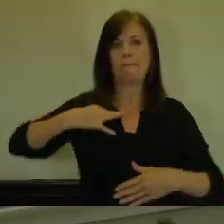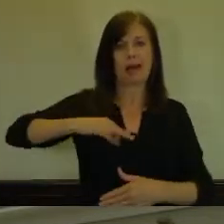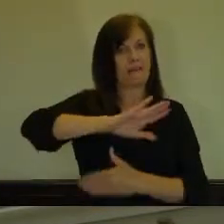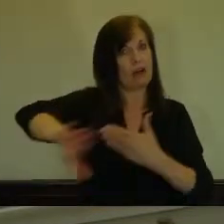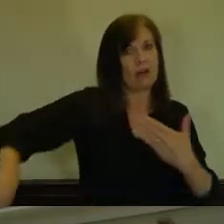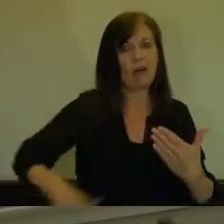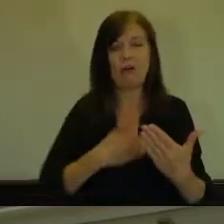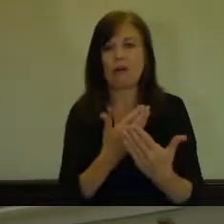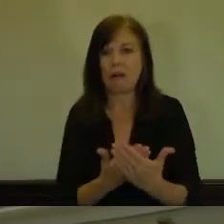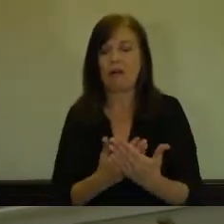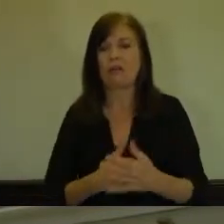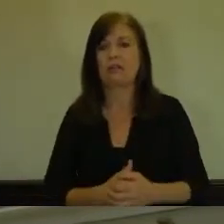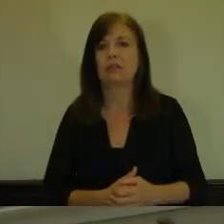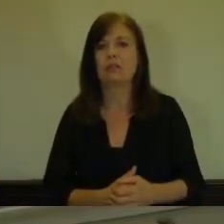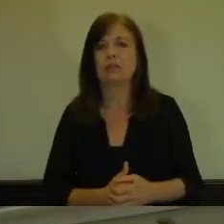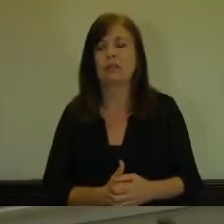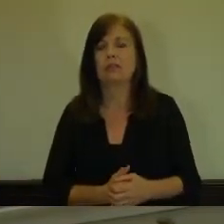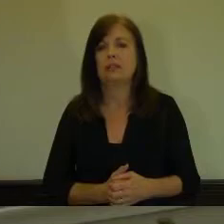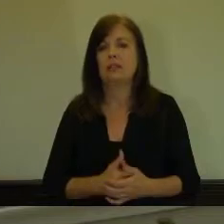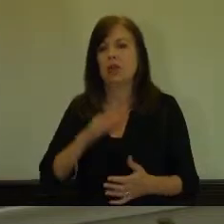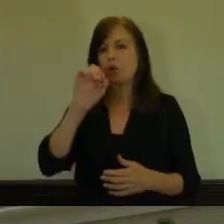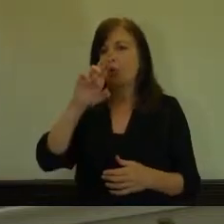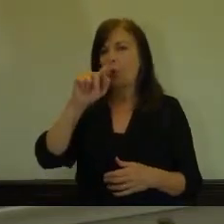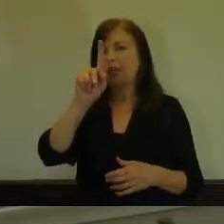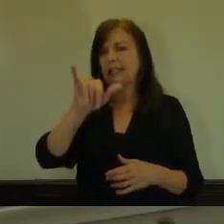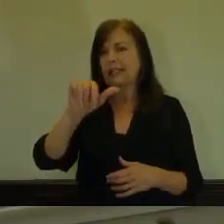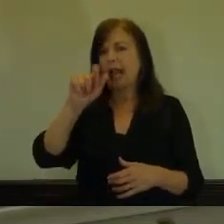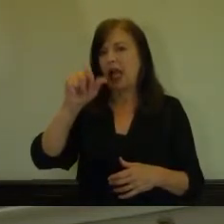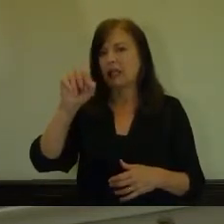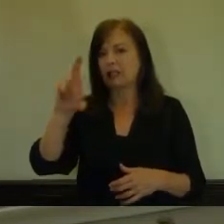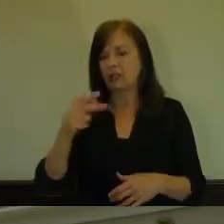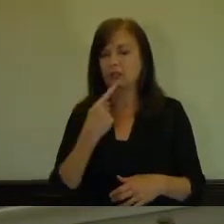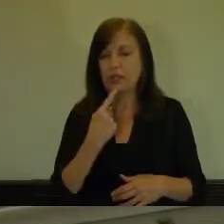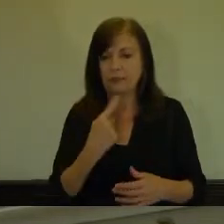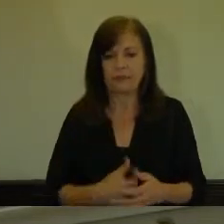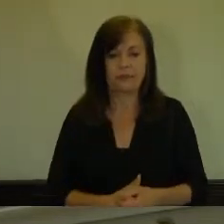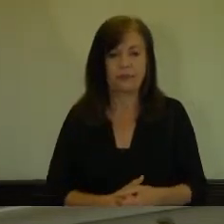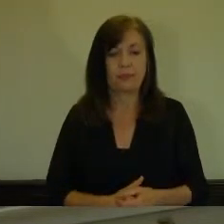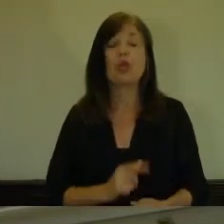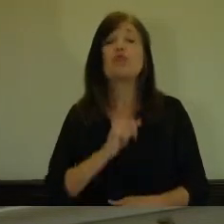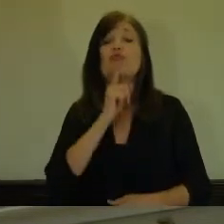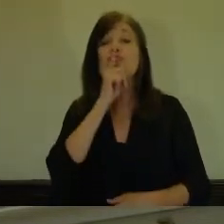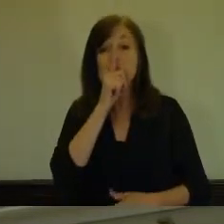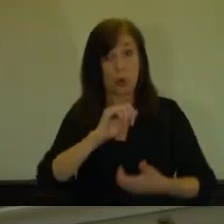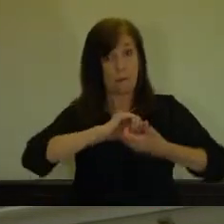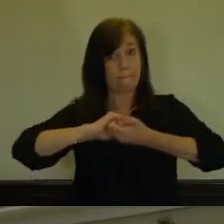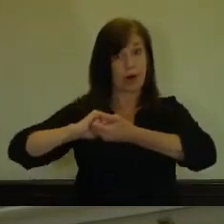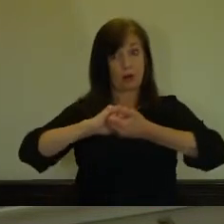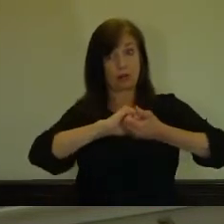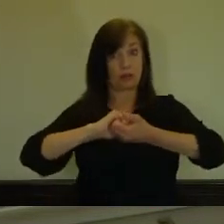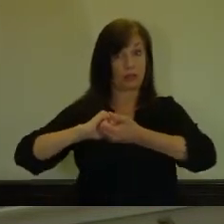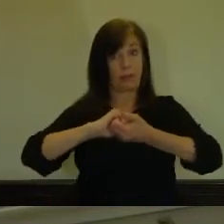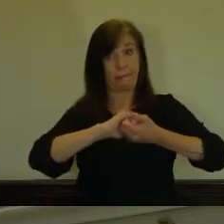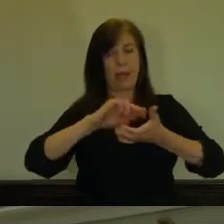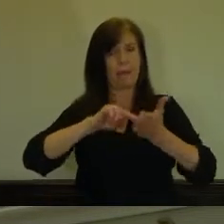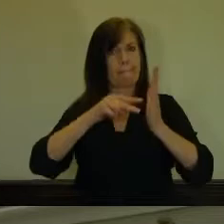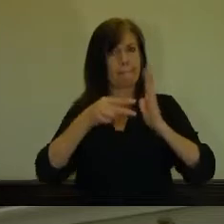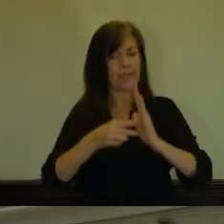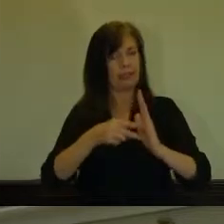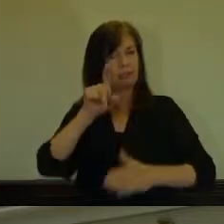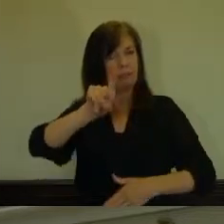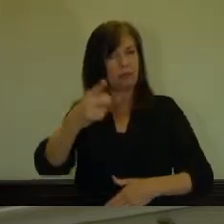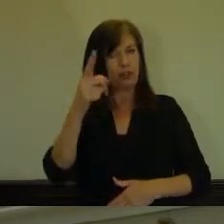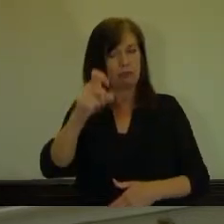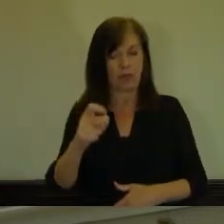Courtney Alexander, writer. True partnership continually calls us to recognize that our lives are